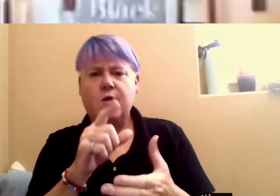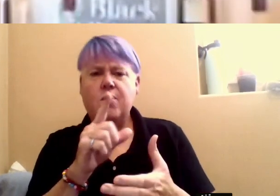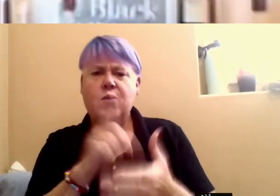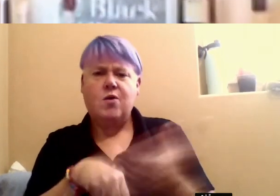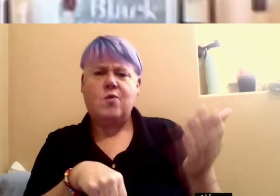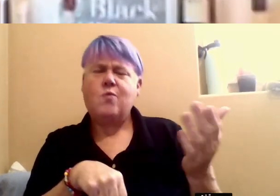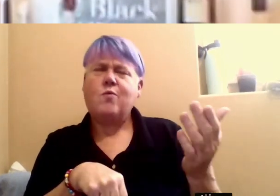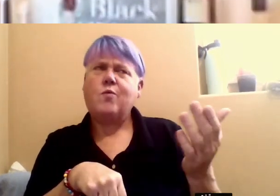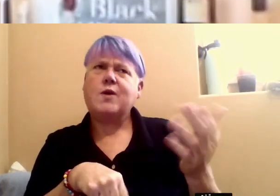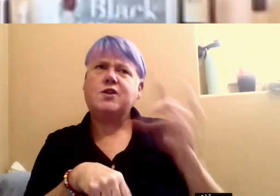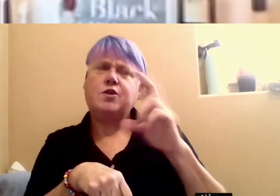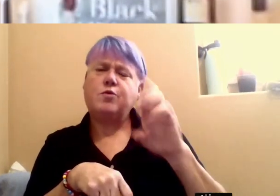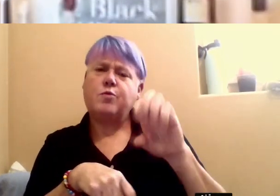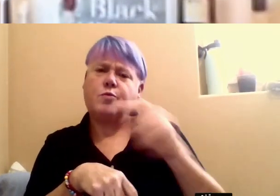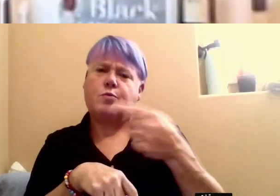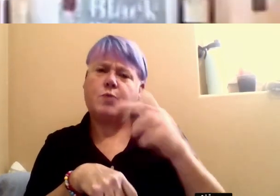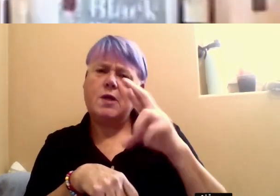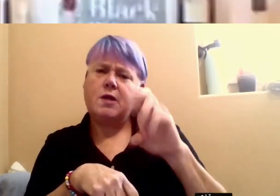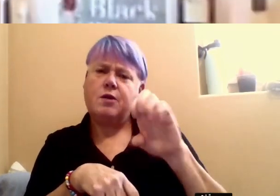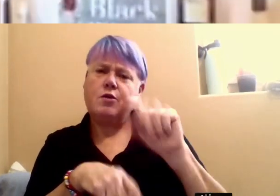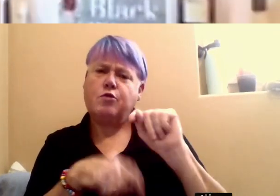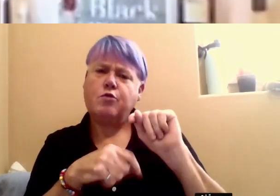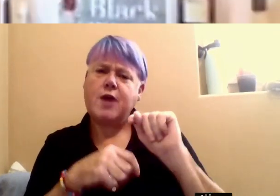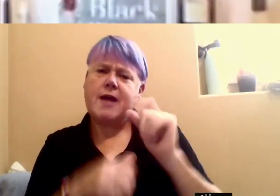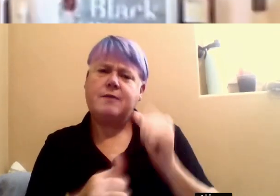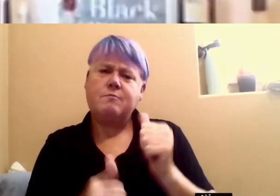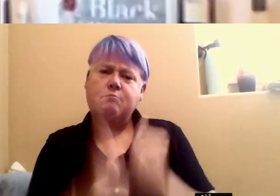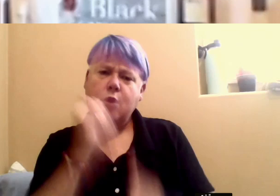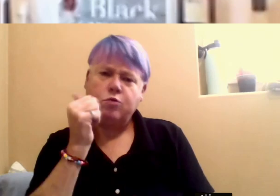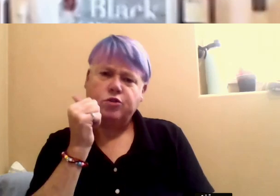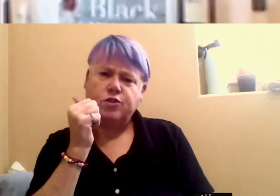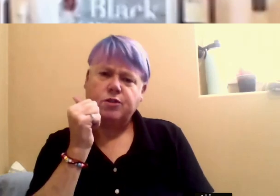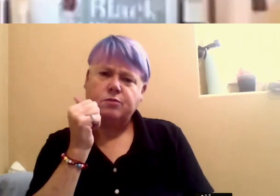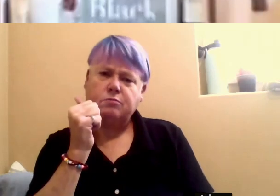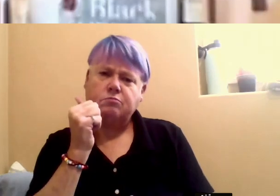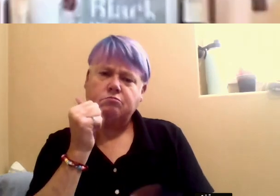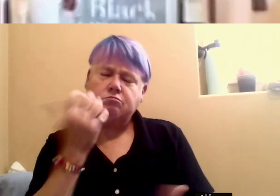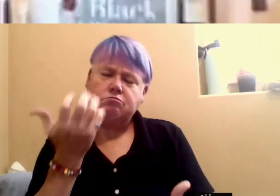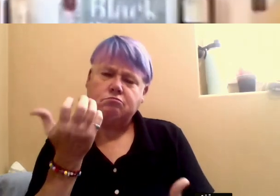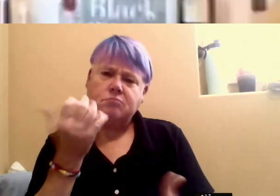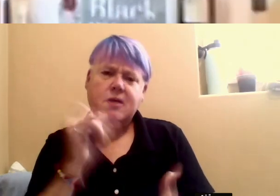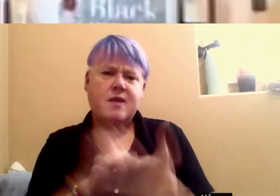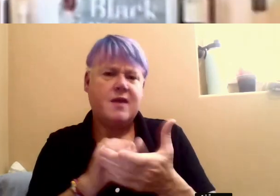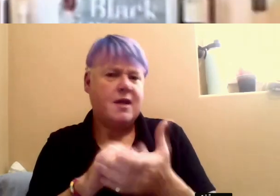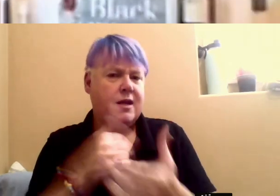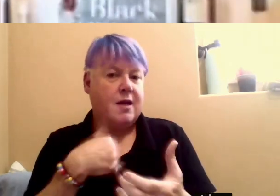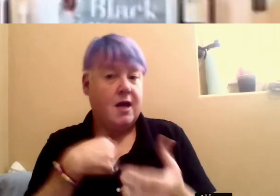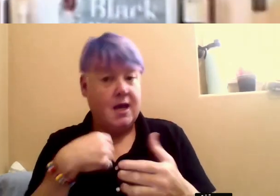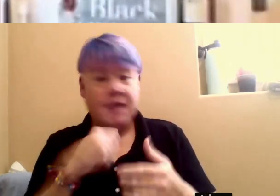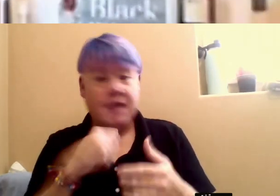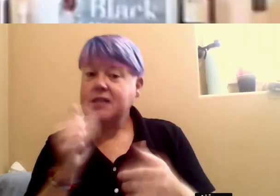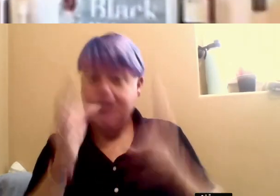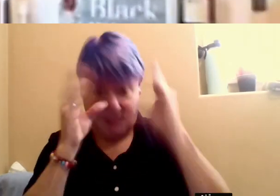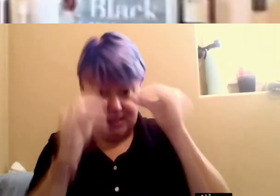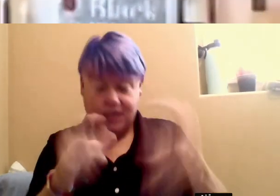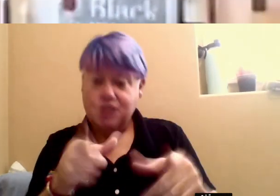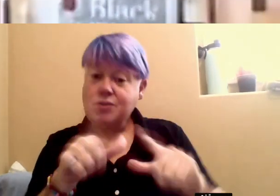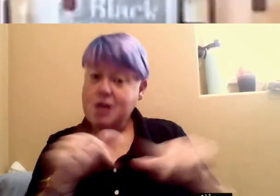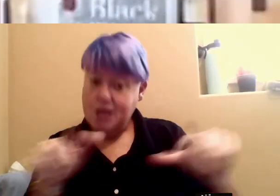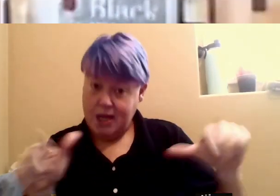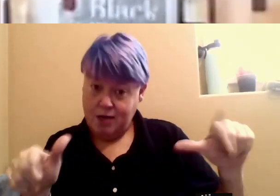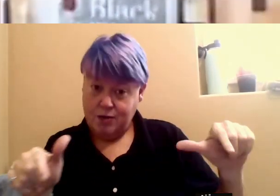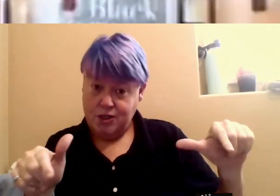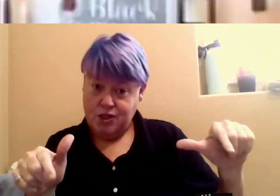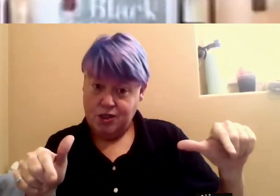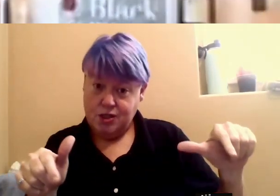the car on the way home from an afternoon at our local golf course. That I didn't teach you the language, he responded, which I interpreted